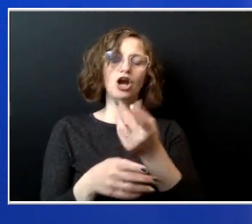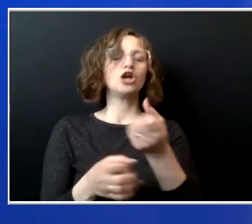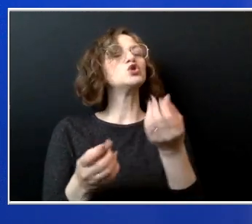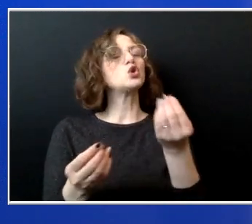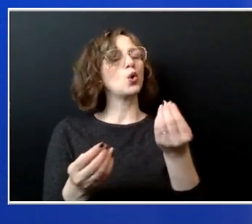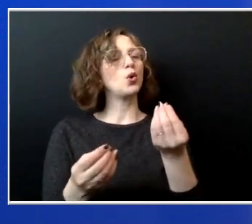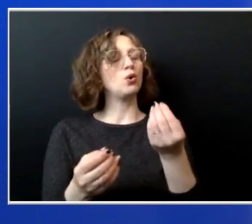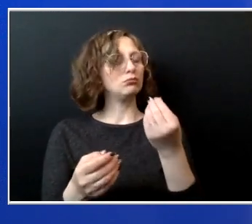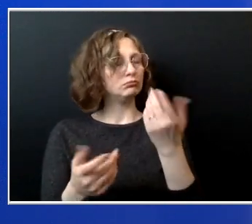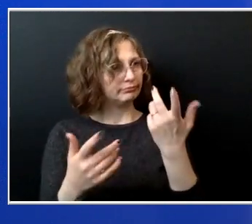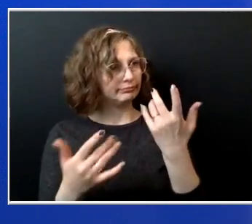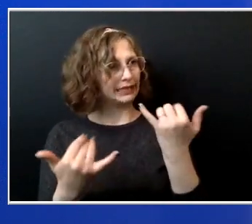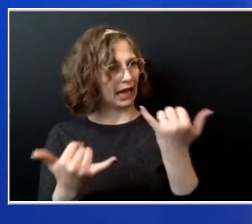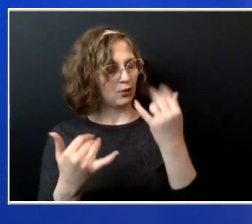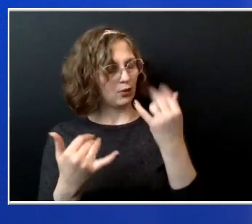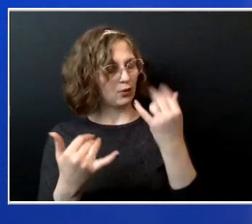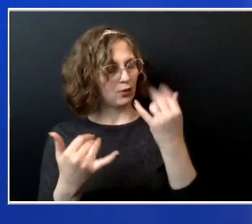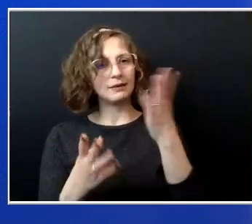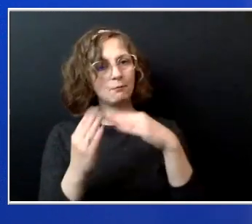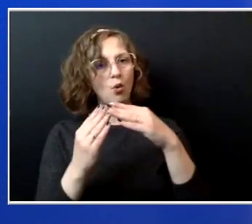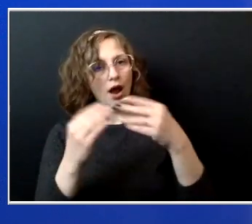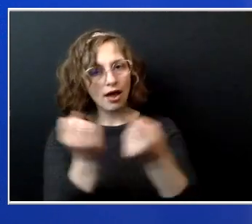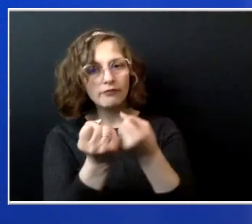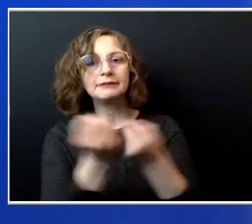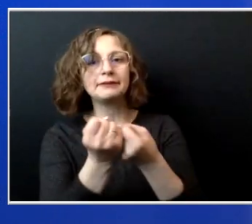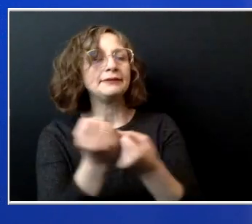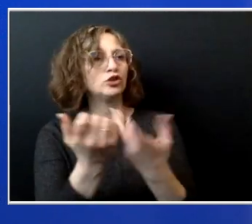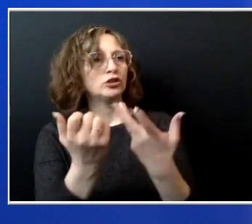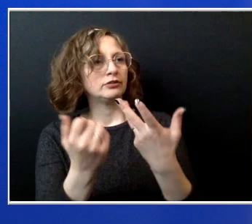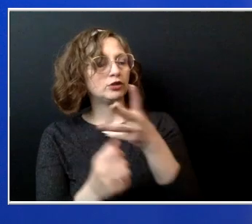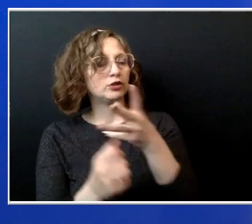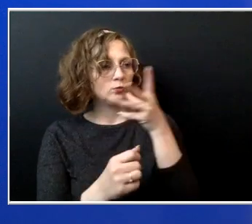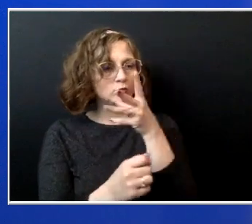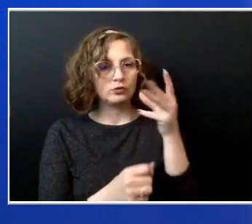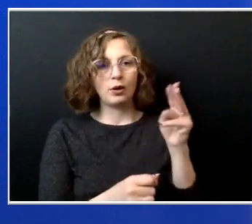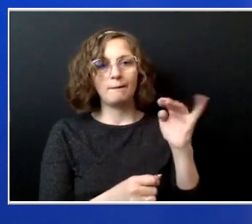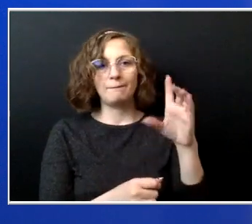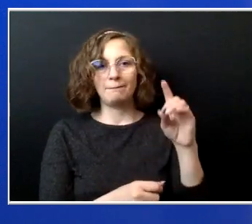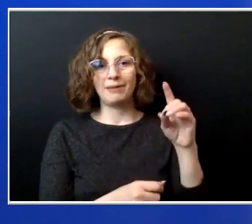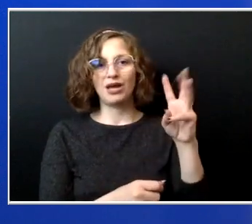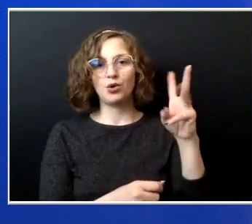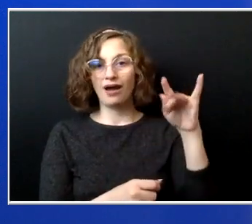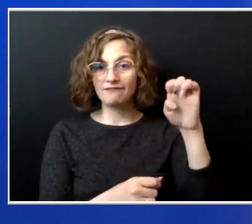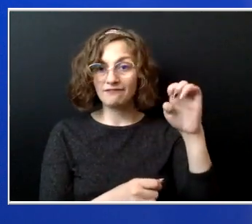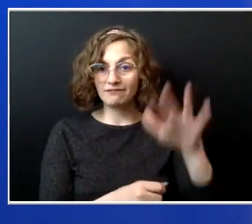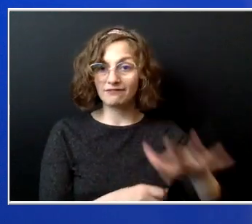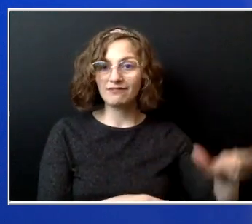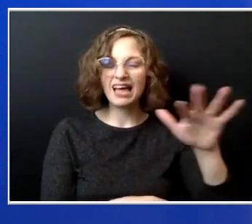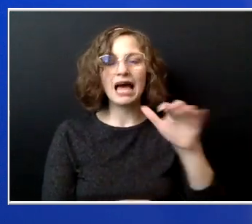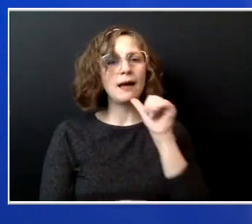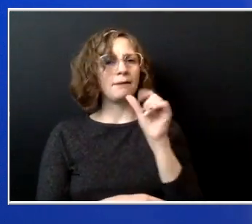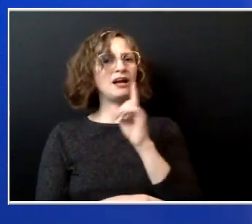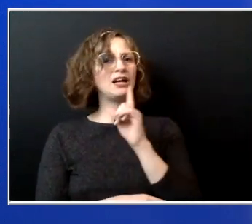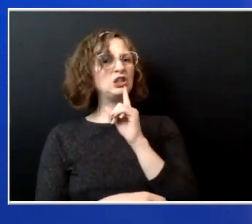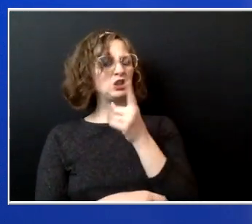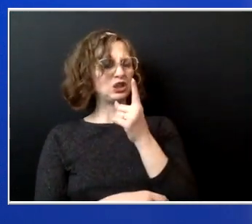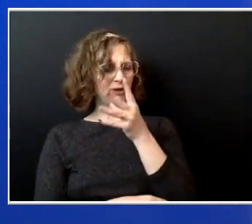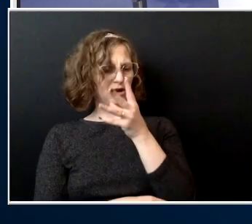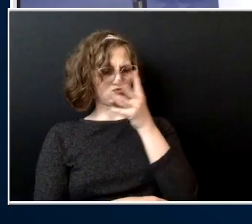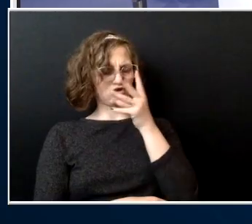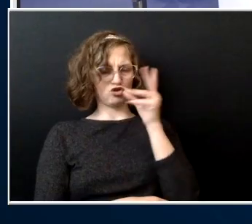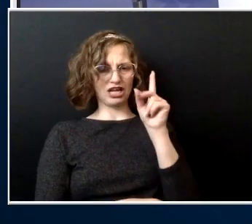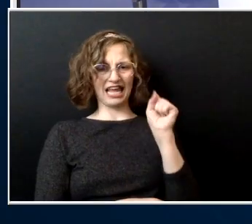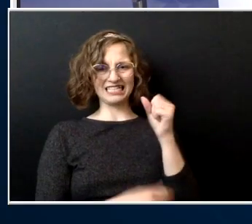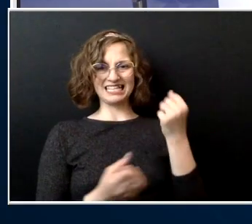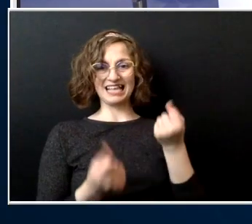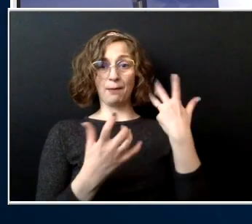areas. I am not sure of our current count in rural Kansas. Maybe Dr. Kennedy has a current count. Maybe,